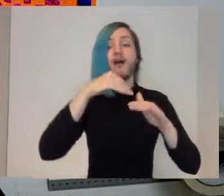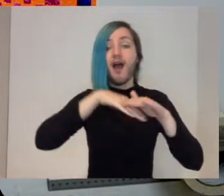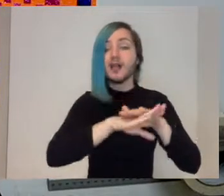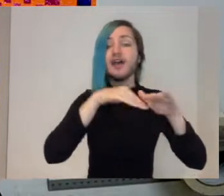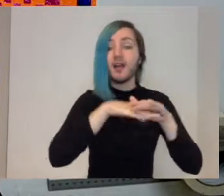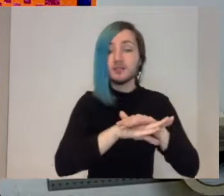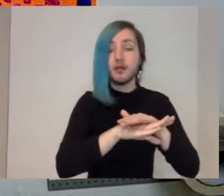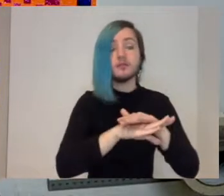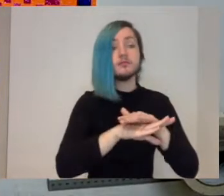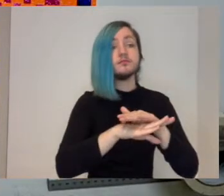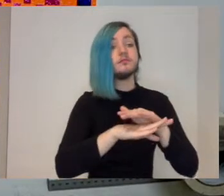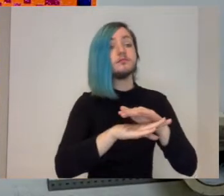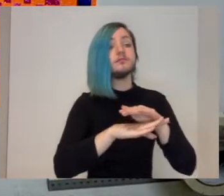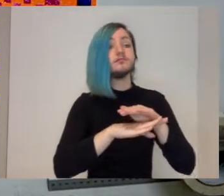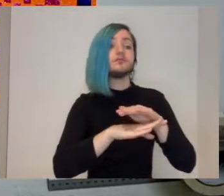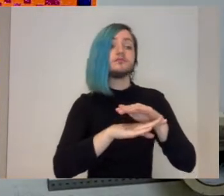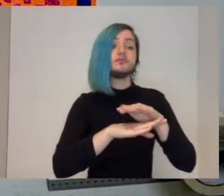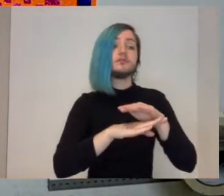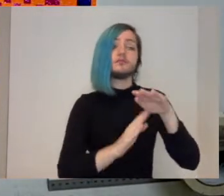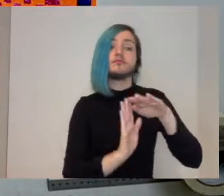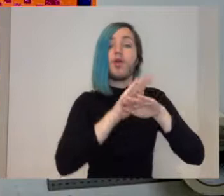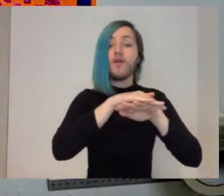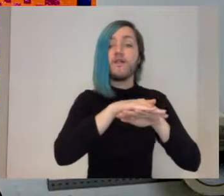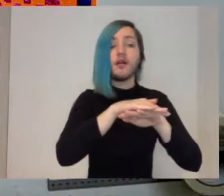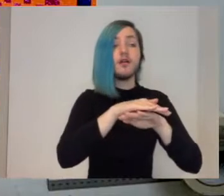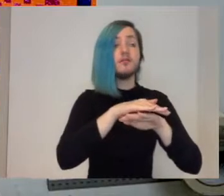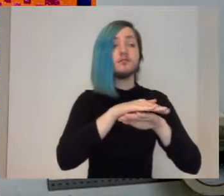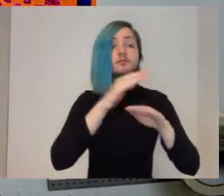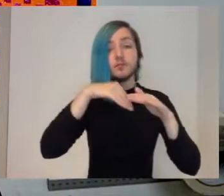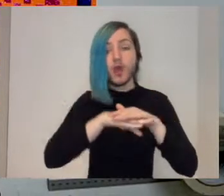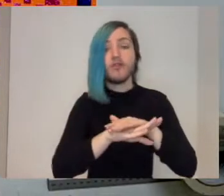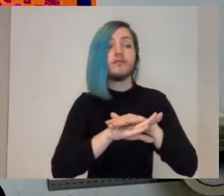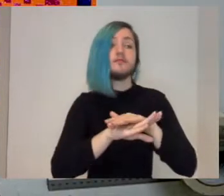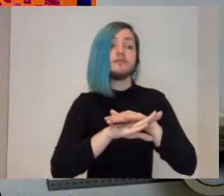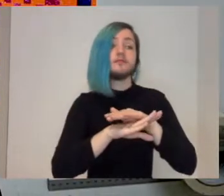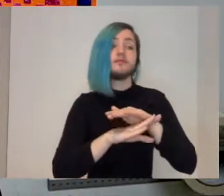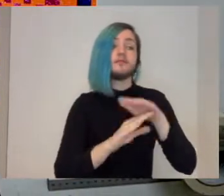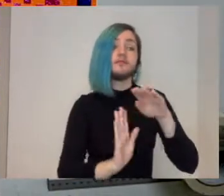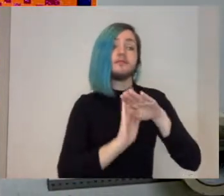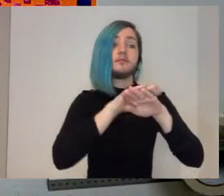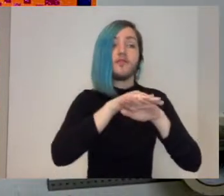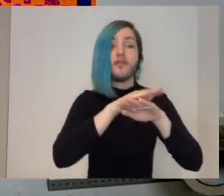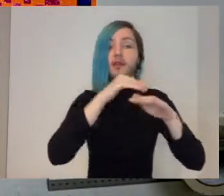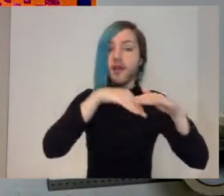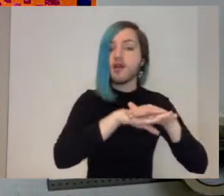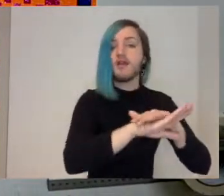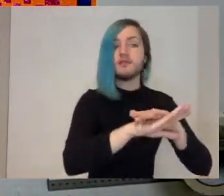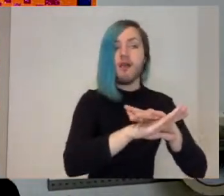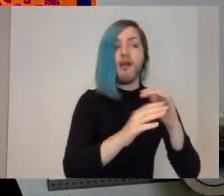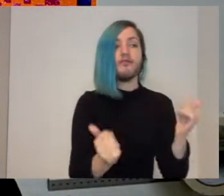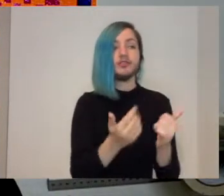2 underneath again, 1 on top, 1 under, 1 on top, and 1